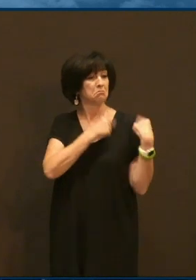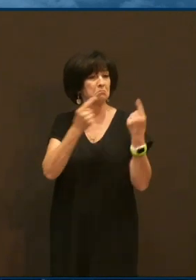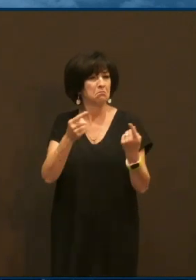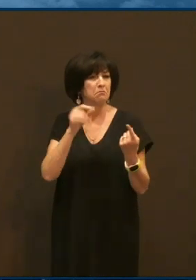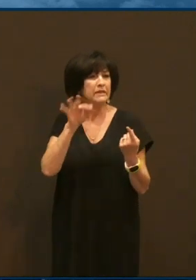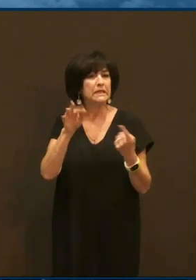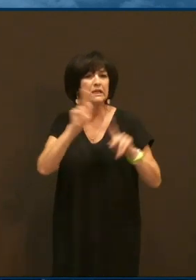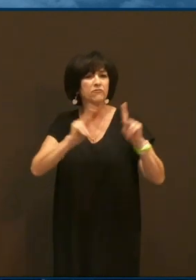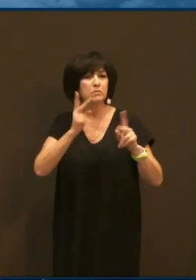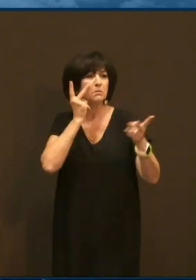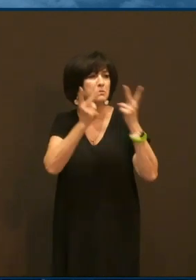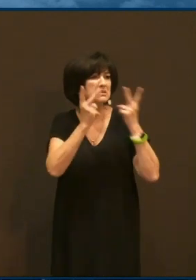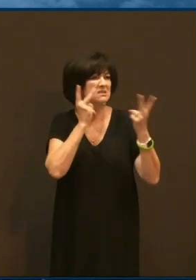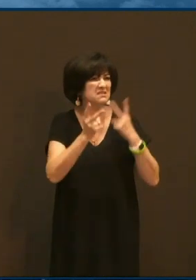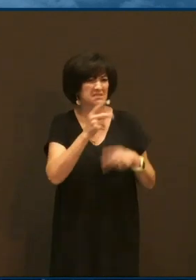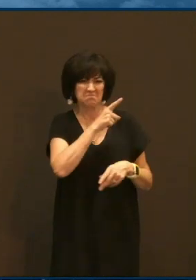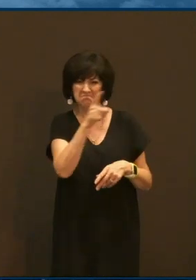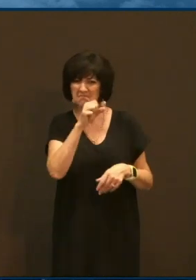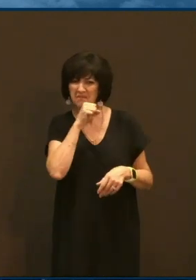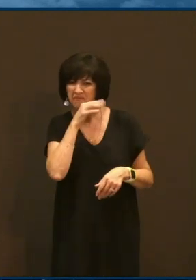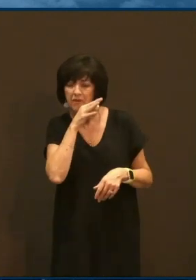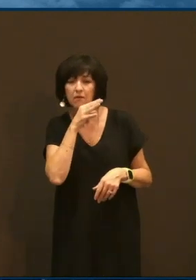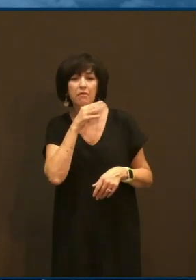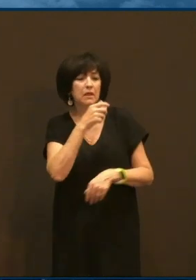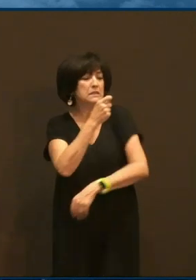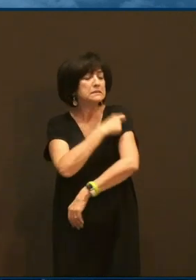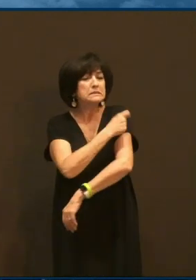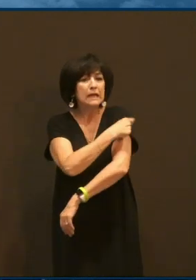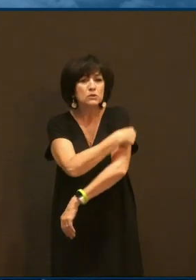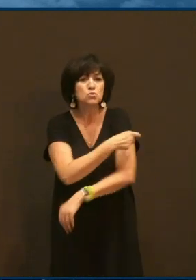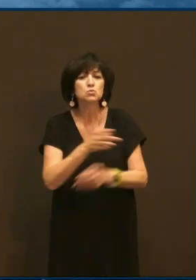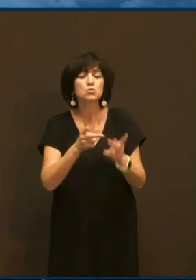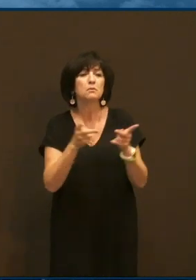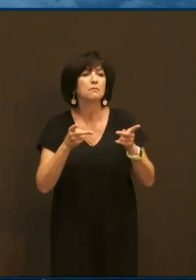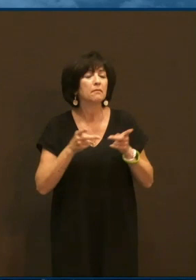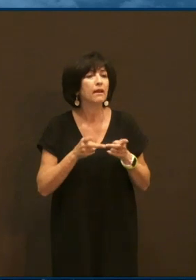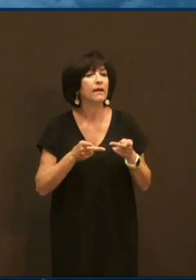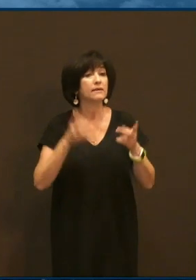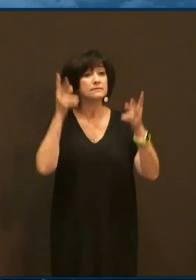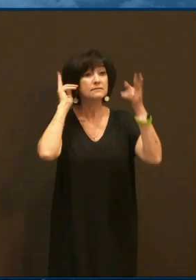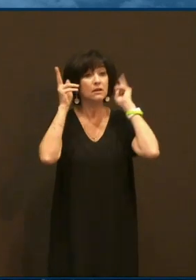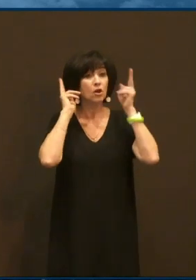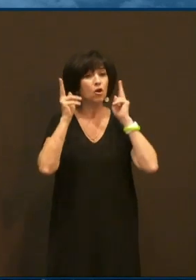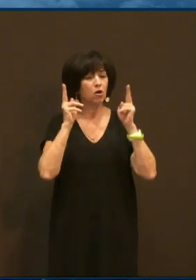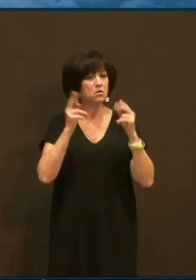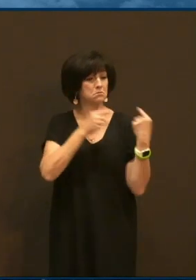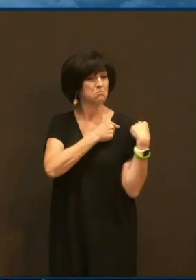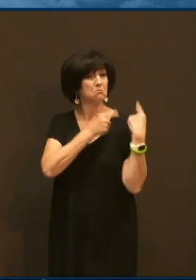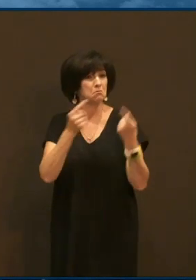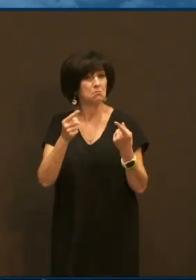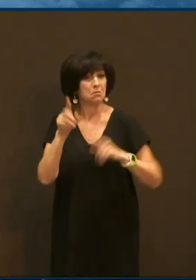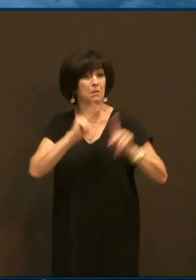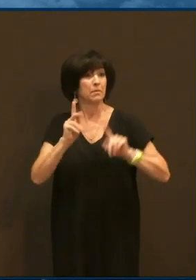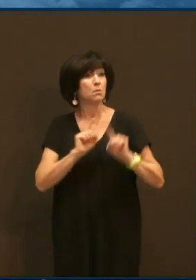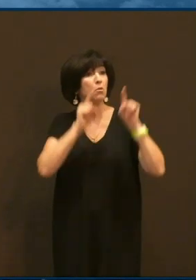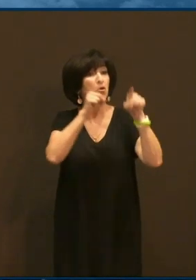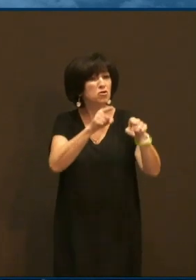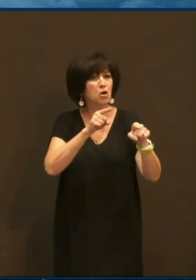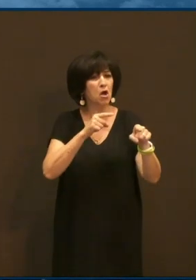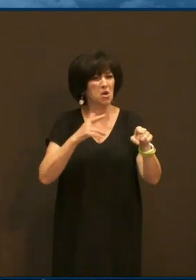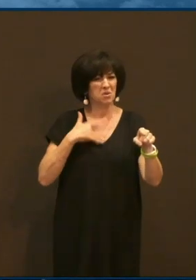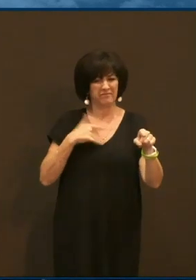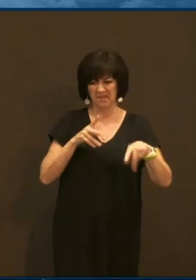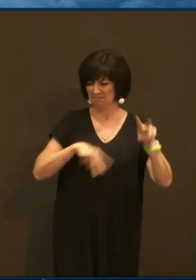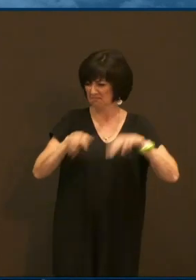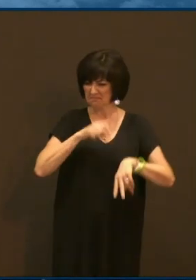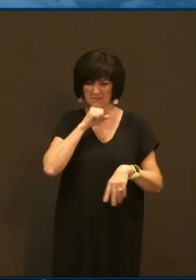care like hair salons, tattoo, etc. So it makes logical sense that